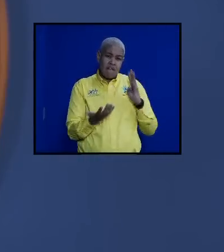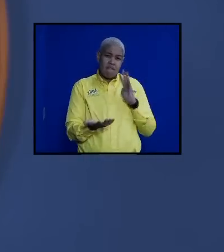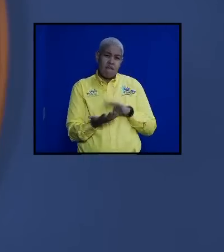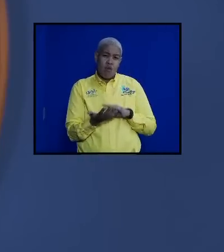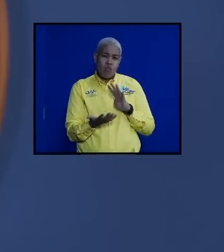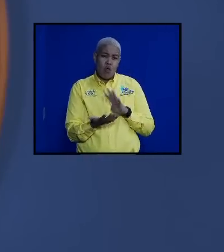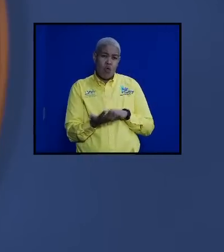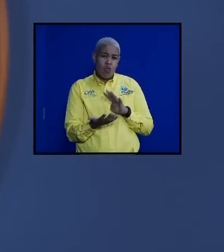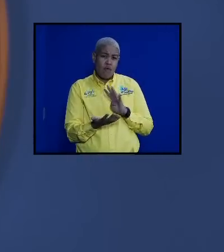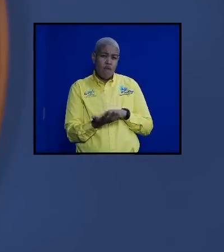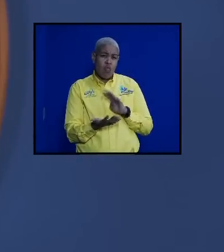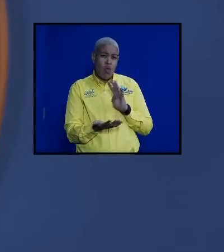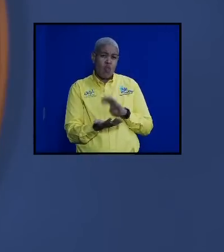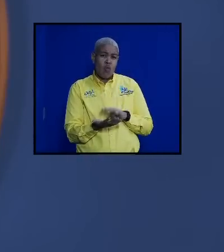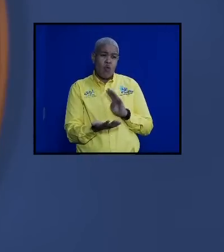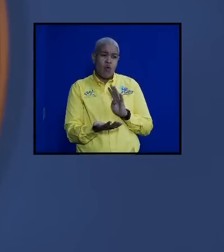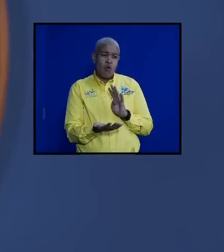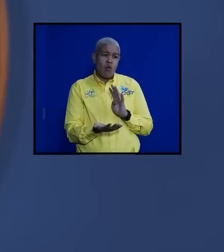CDS?